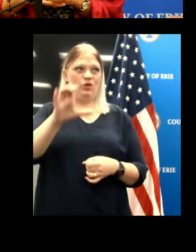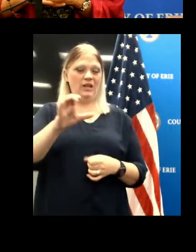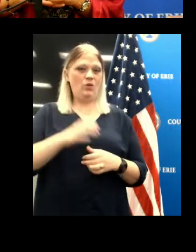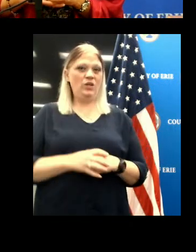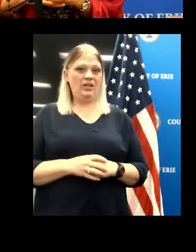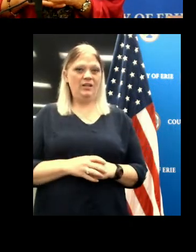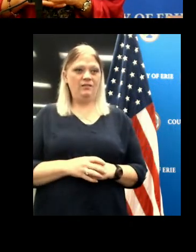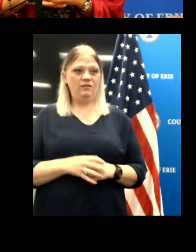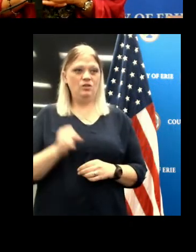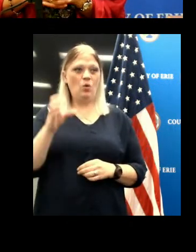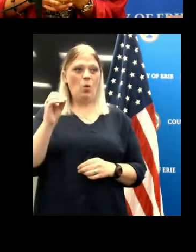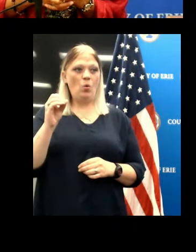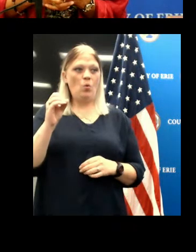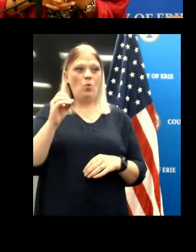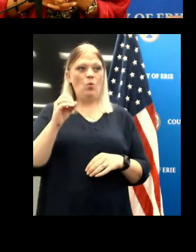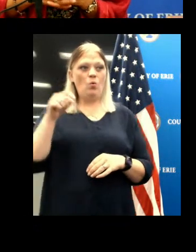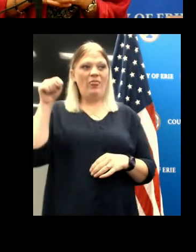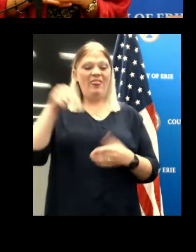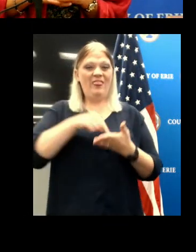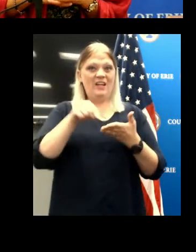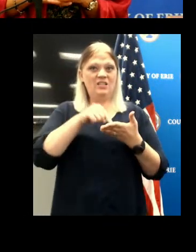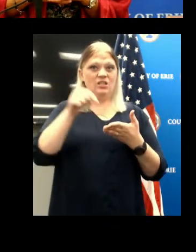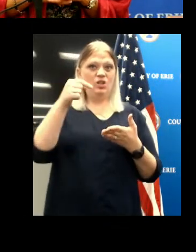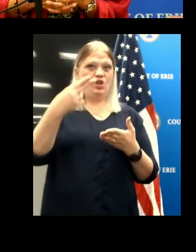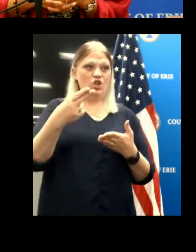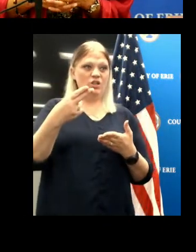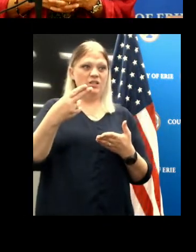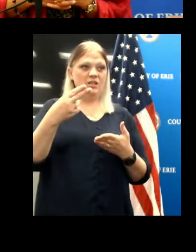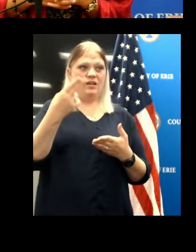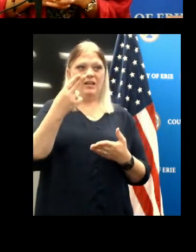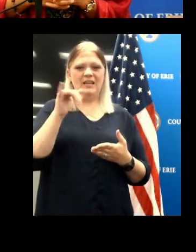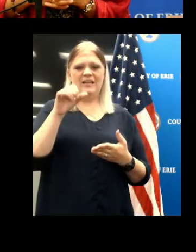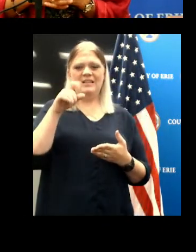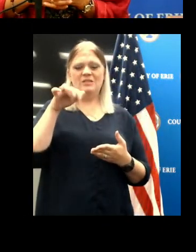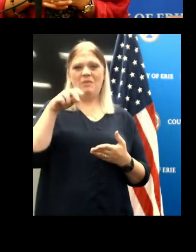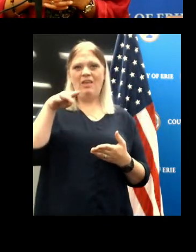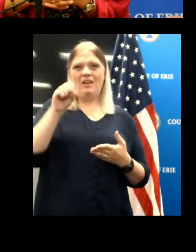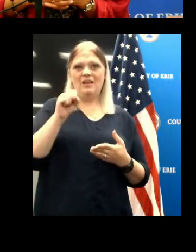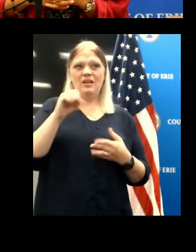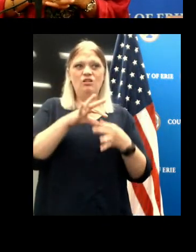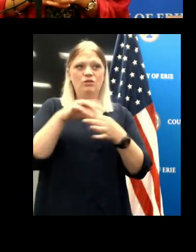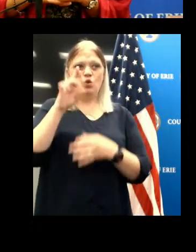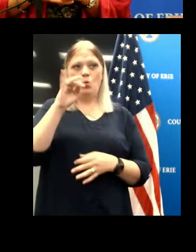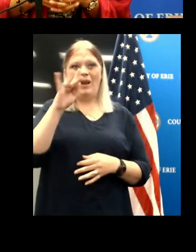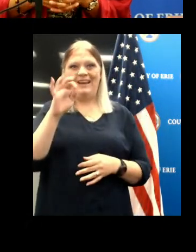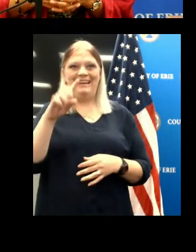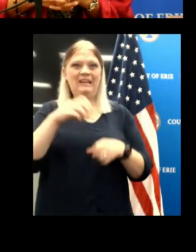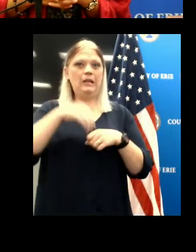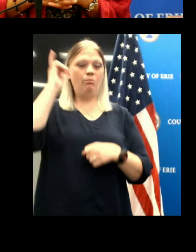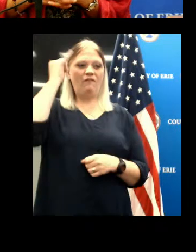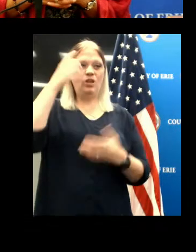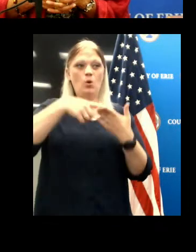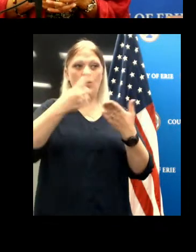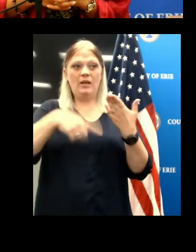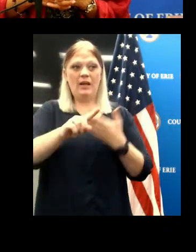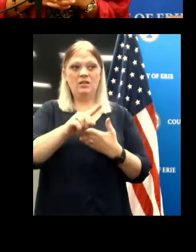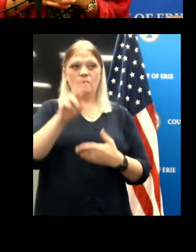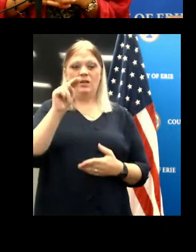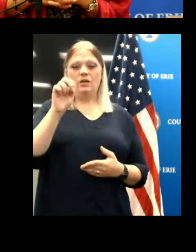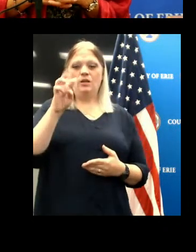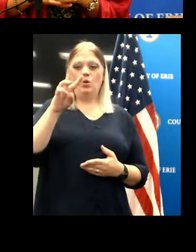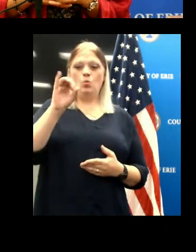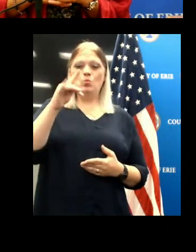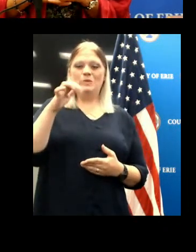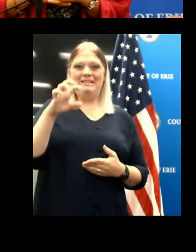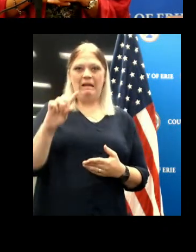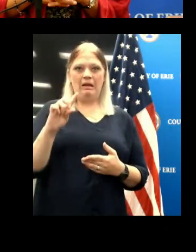County. So on this Thursday, we're going to be at Hispanics United in Buffalo, and then next week we're going to be in Newstead